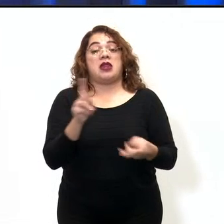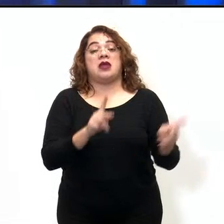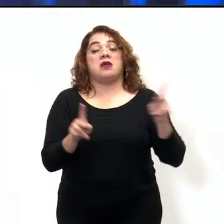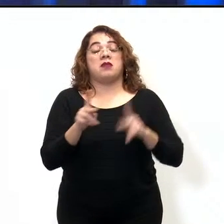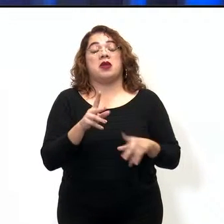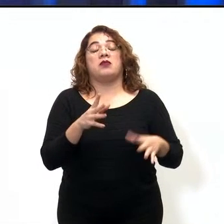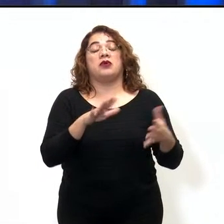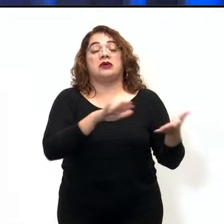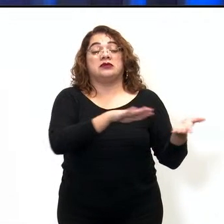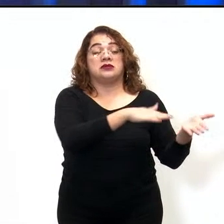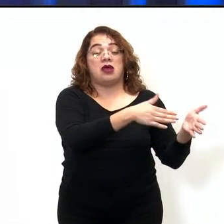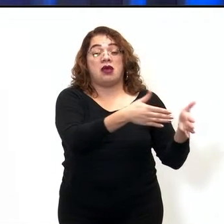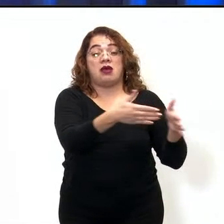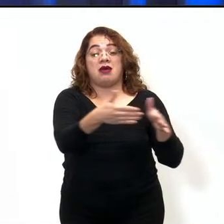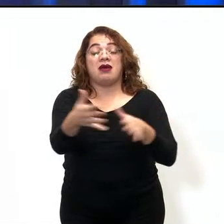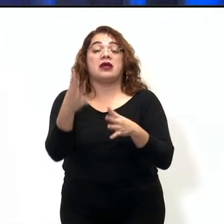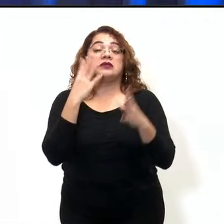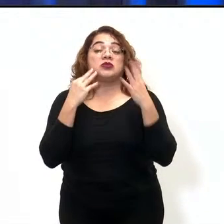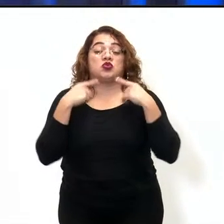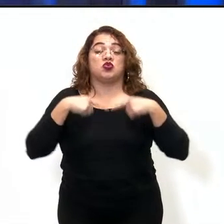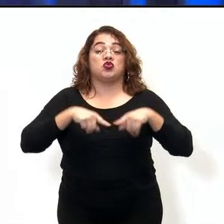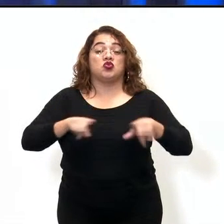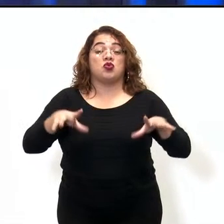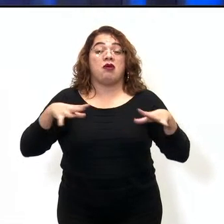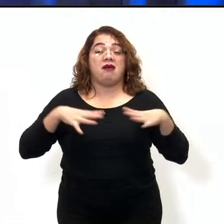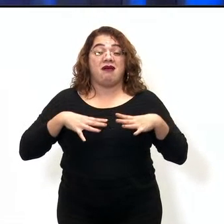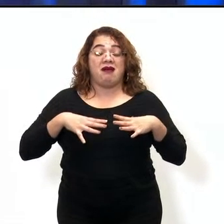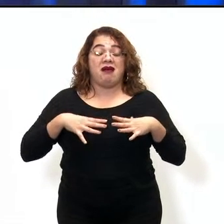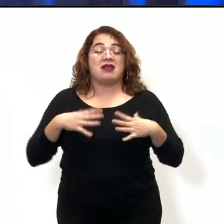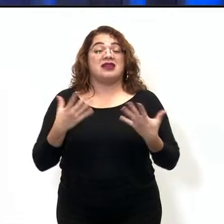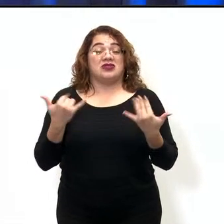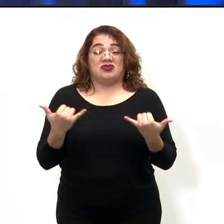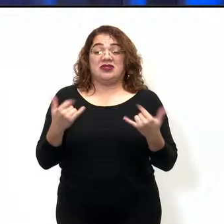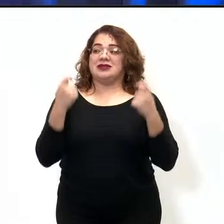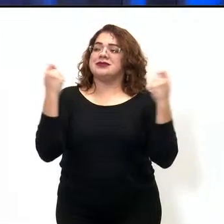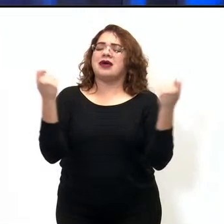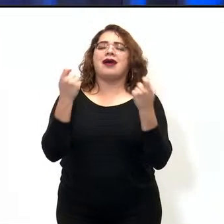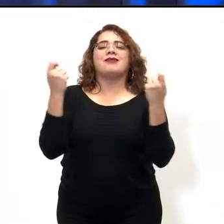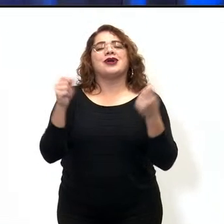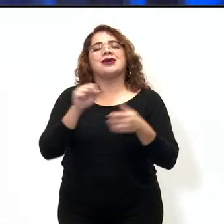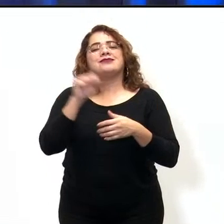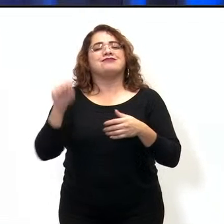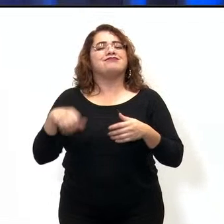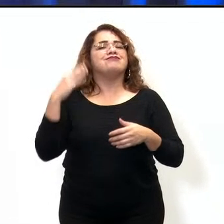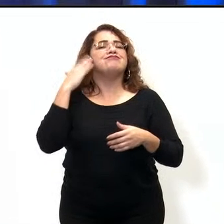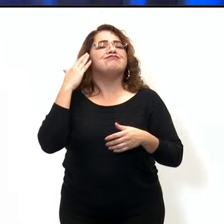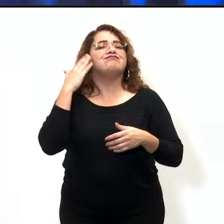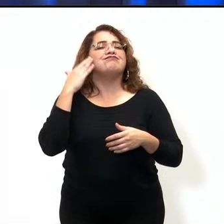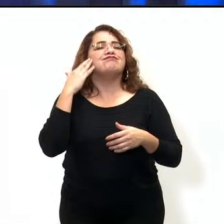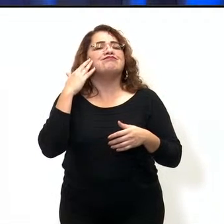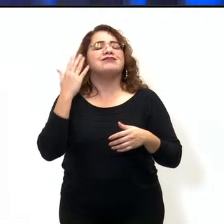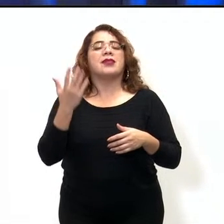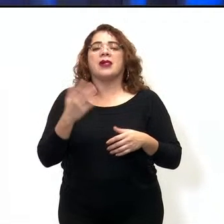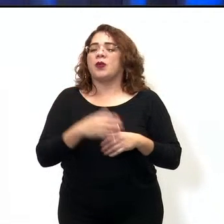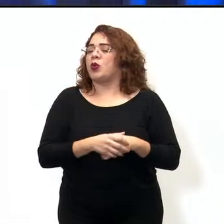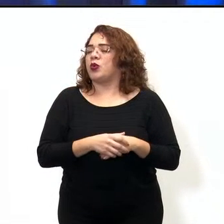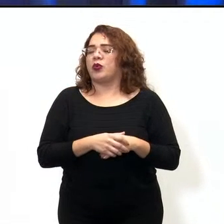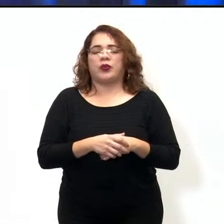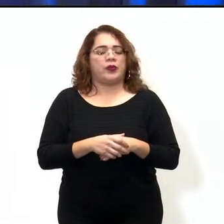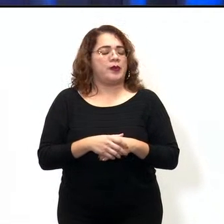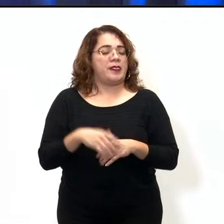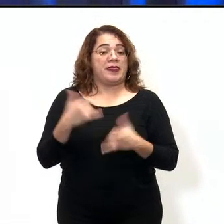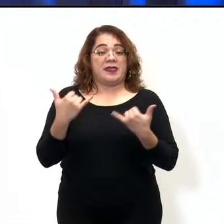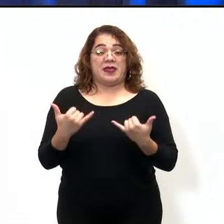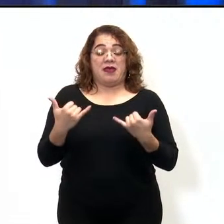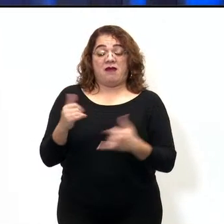in our hospitals and they're struggling during what should be a celebratory season. We received the most recent numbers for today, and we now